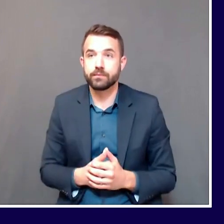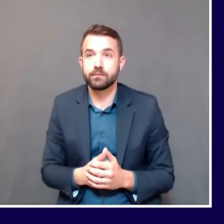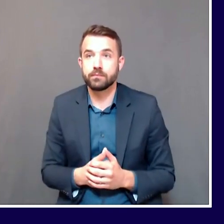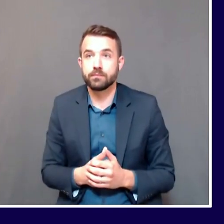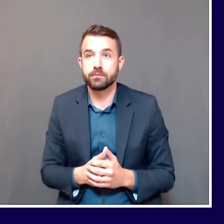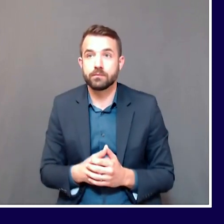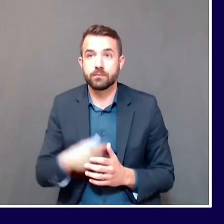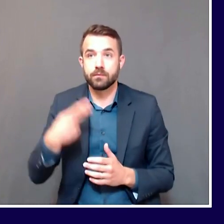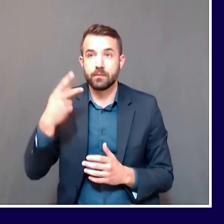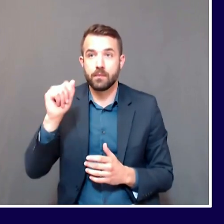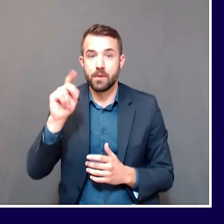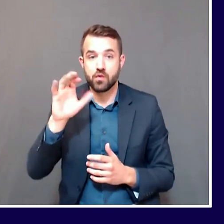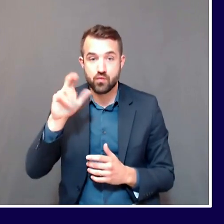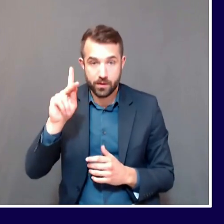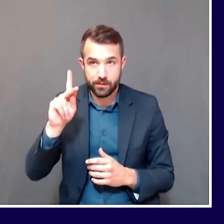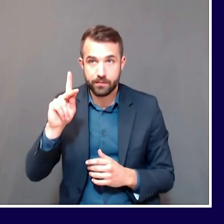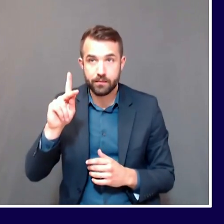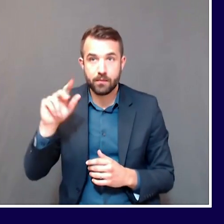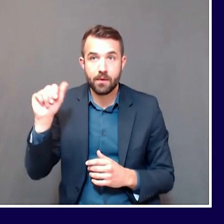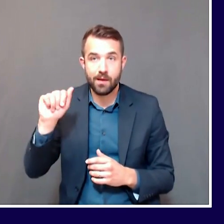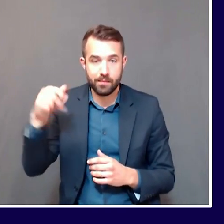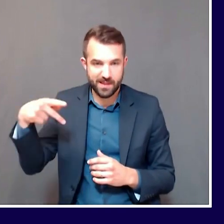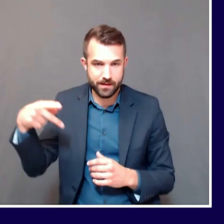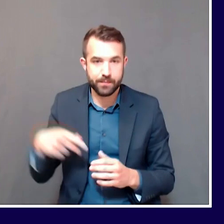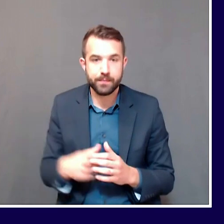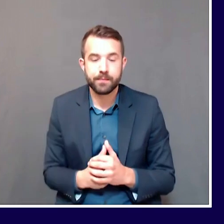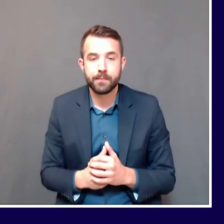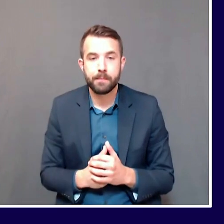Patrick Whittle from the AP.